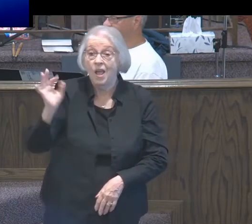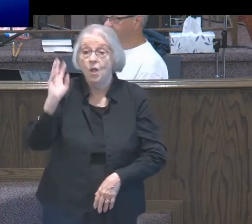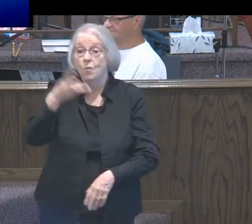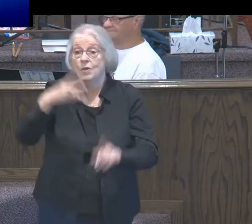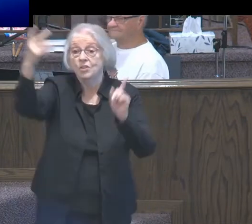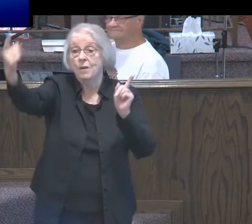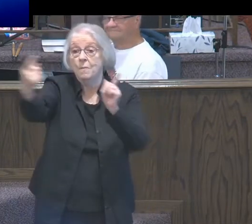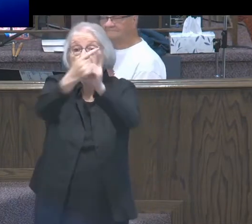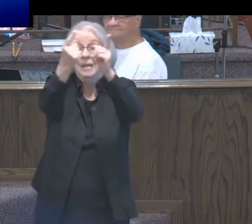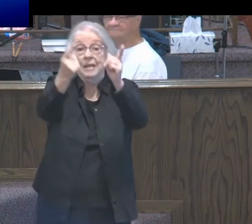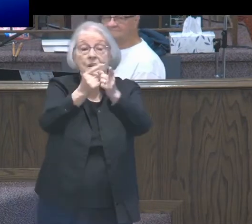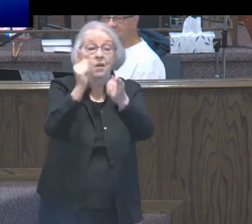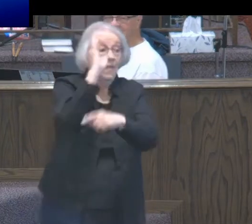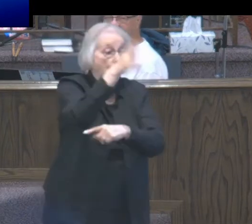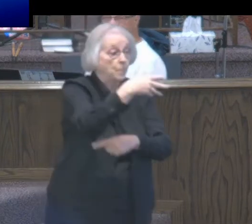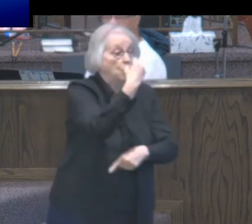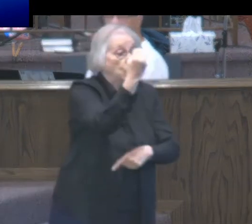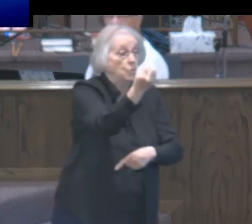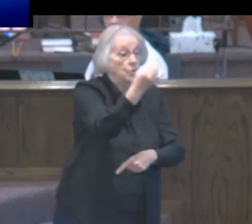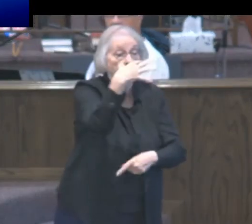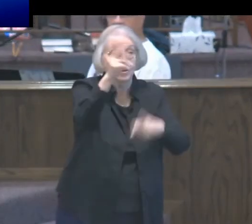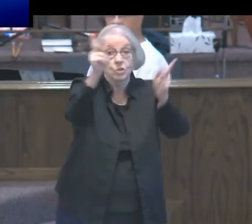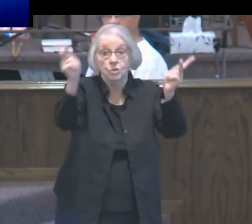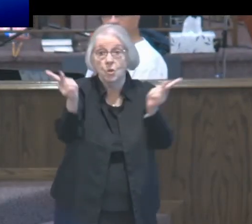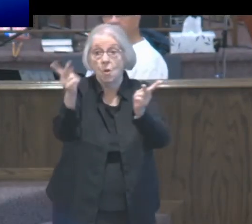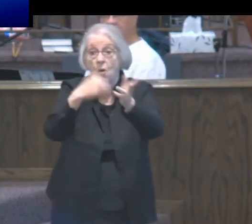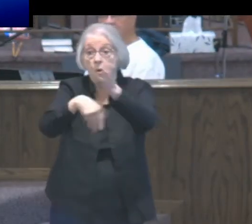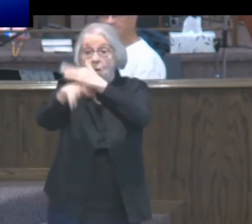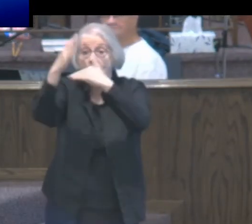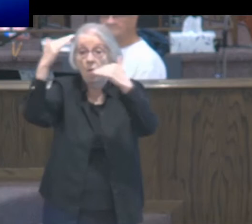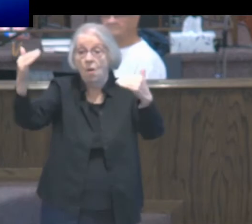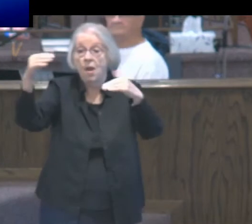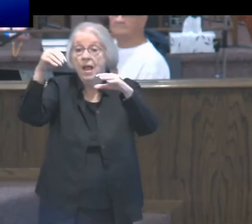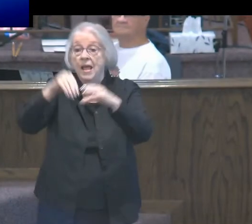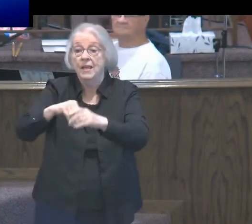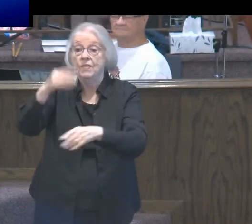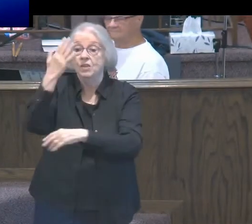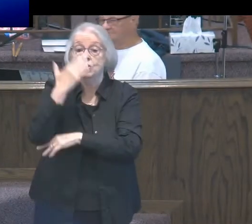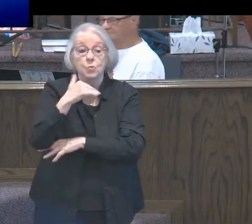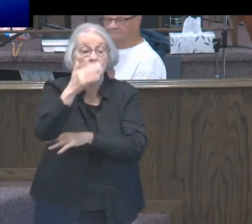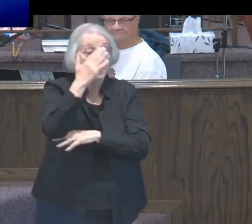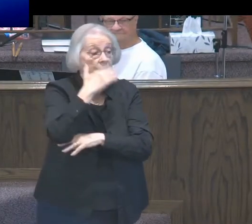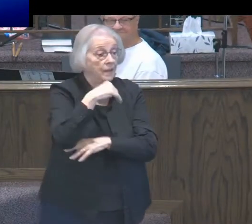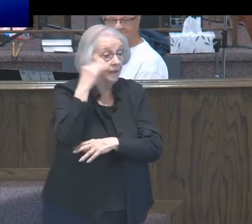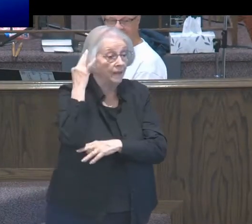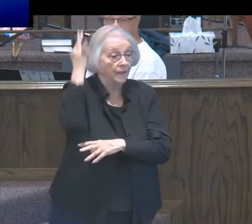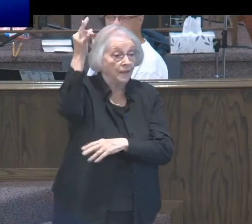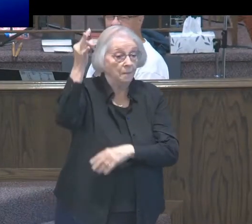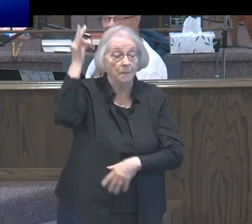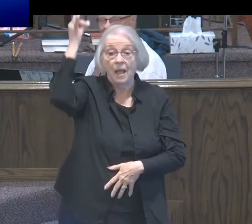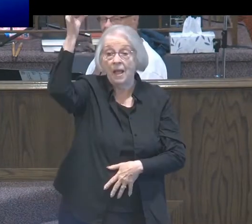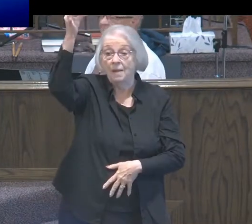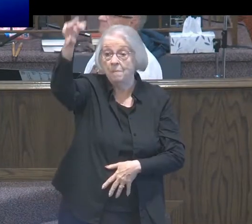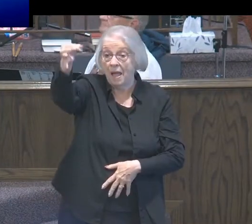by. We shall meet on that beautiful shore, in the